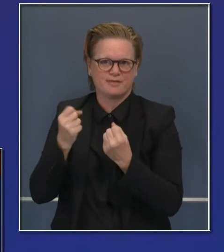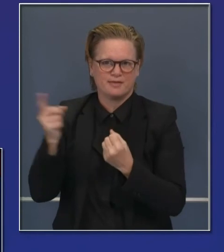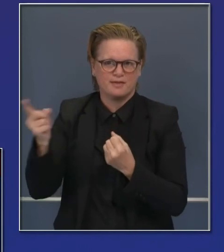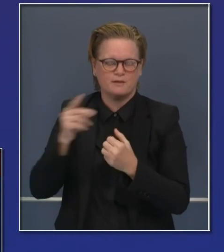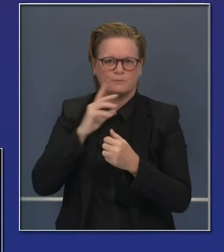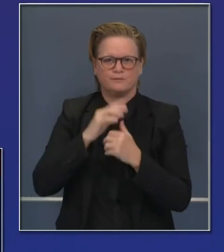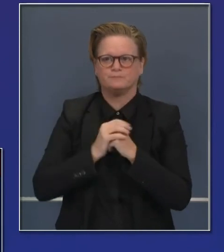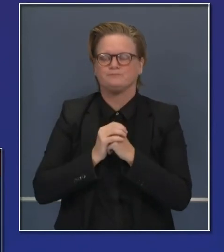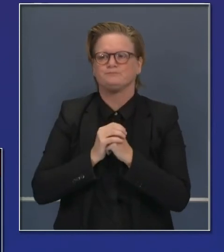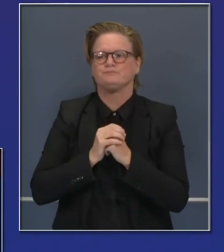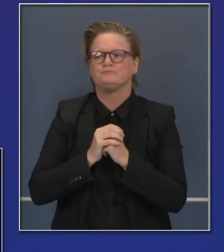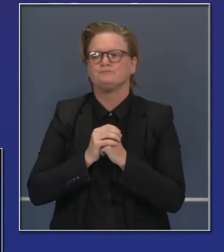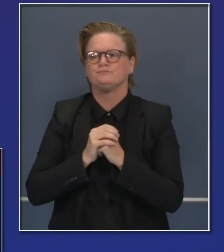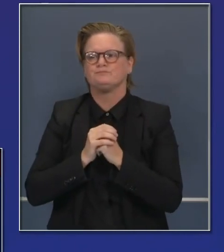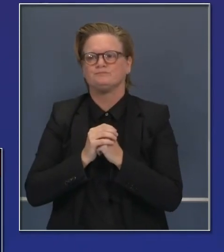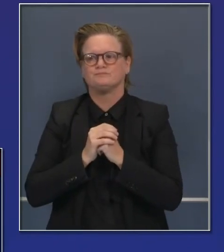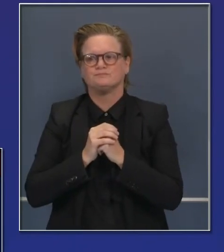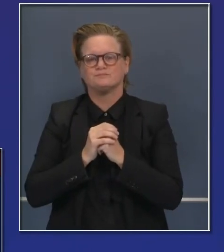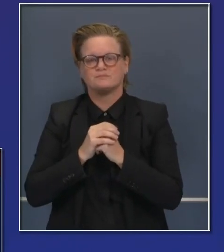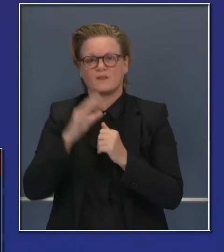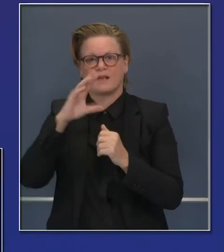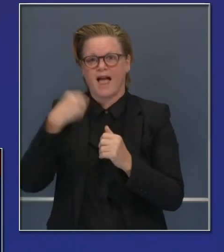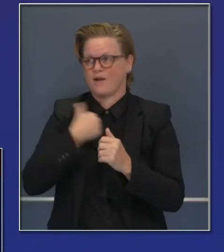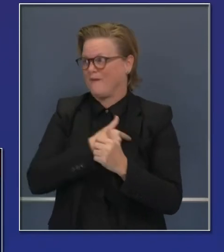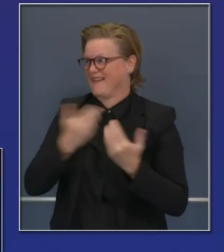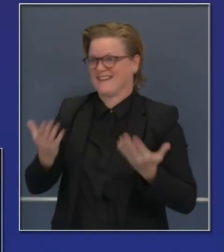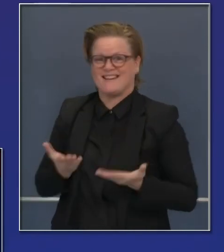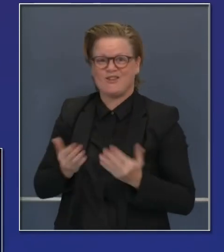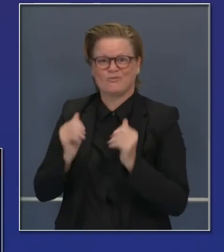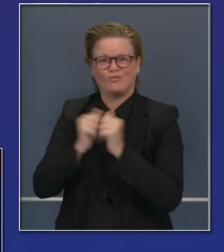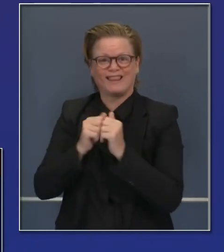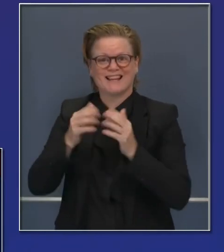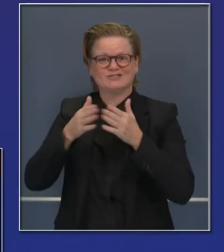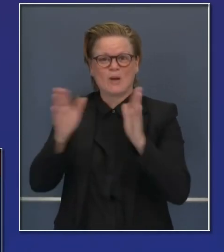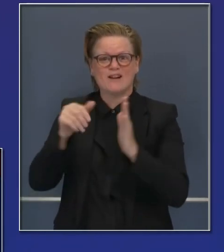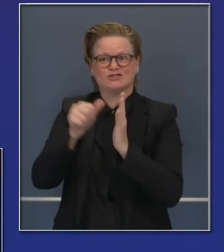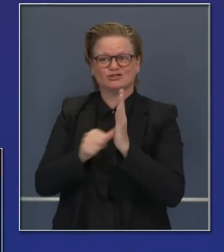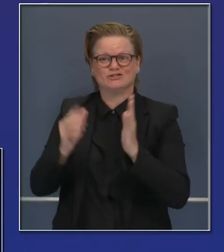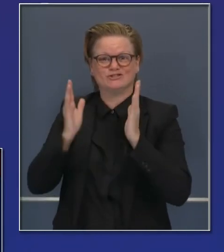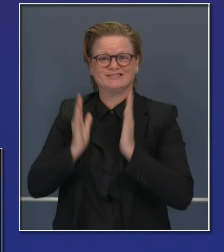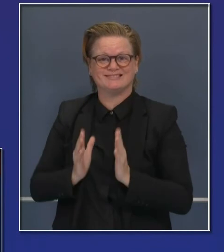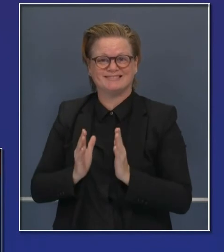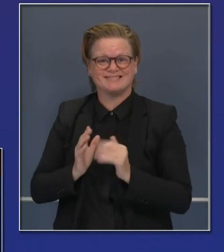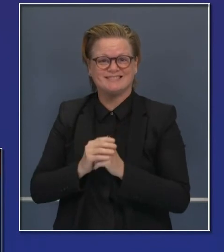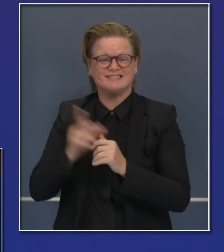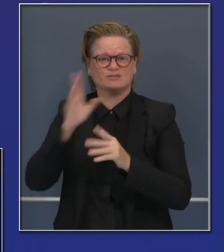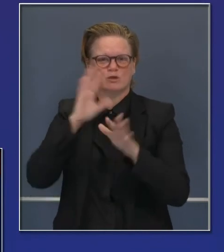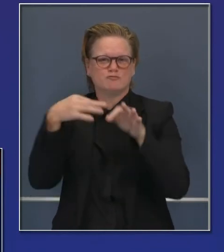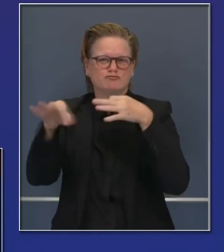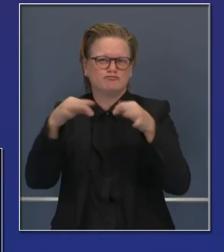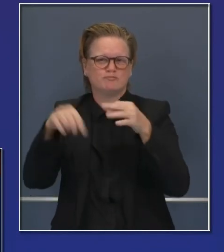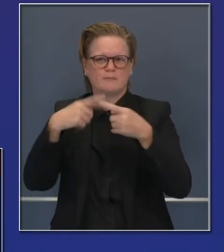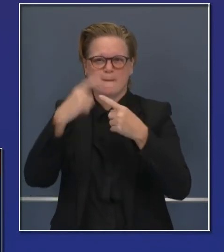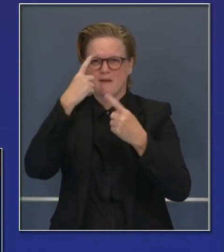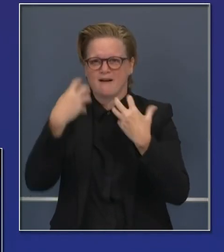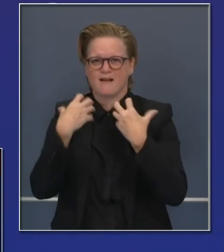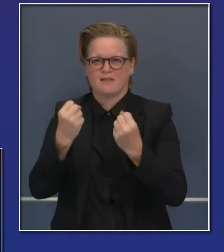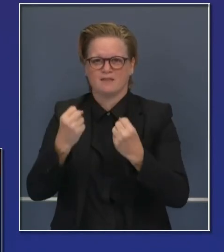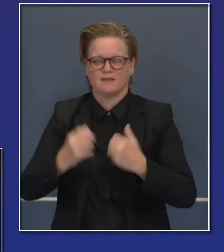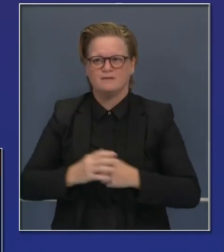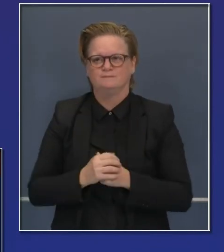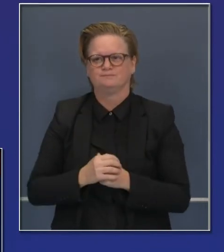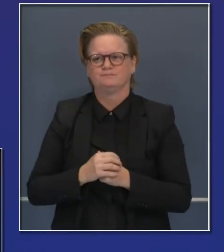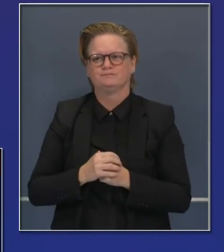she's available to talk about that as well. But I also want to just express my deep respect and admiration to